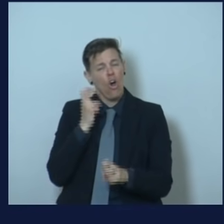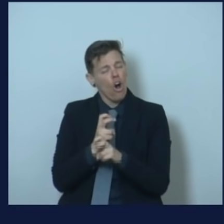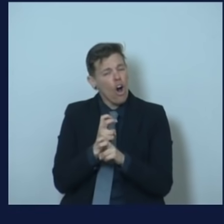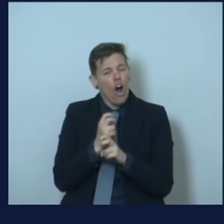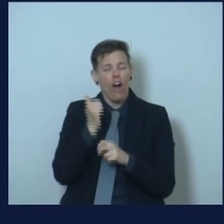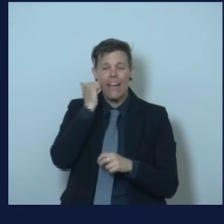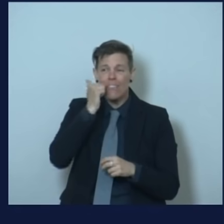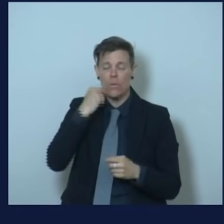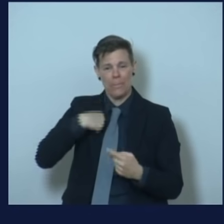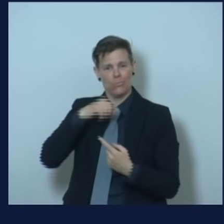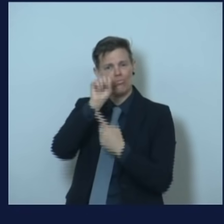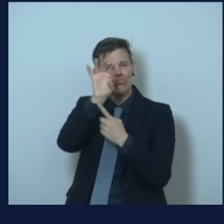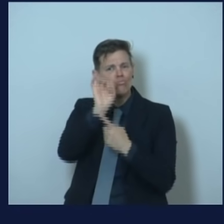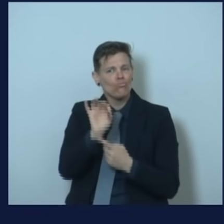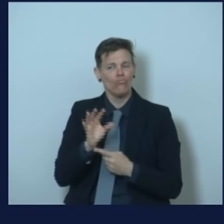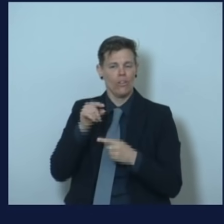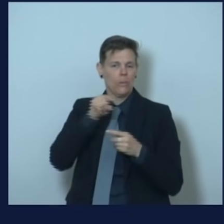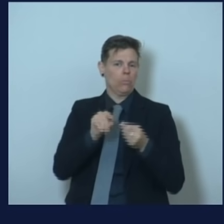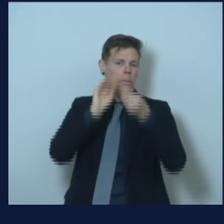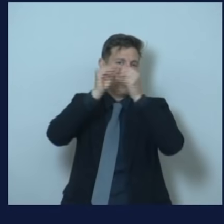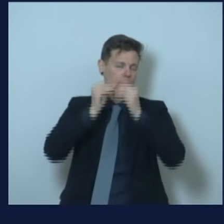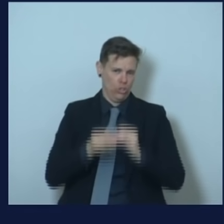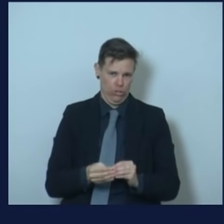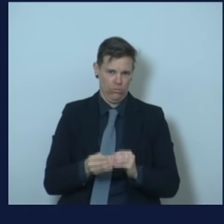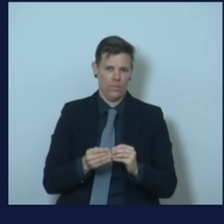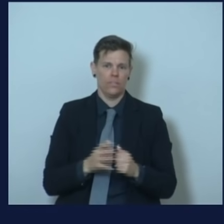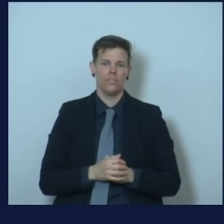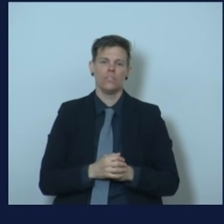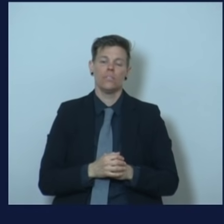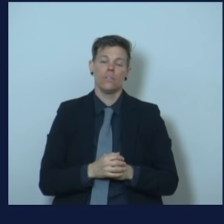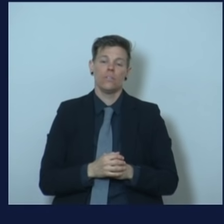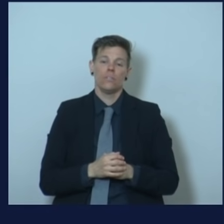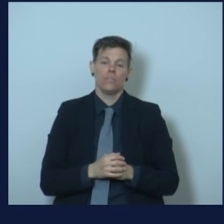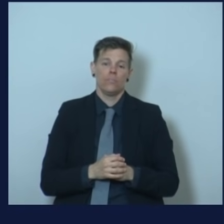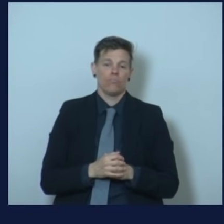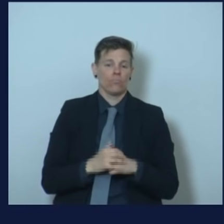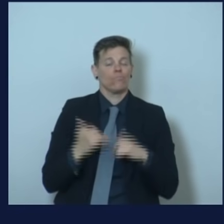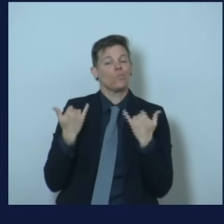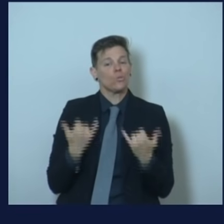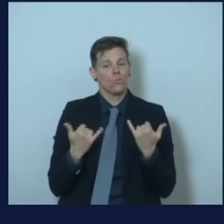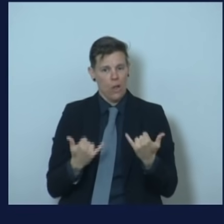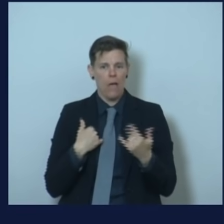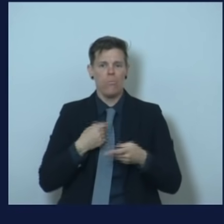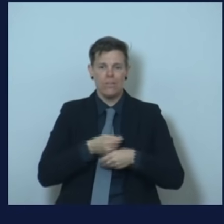as of today, we have provided